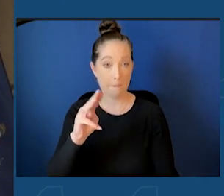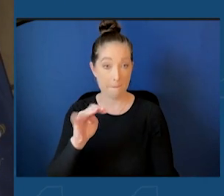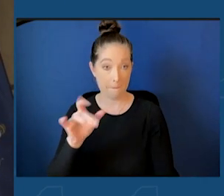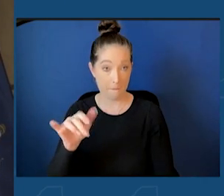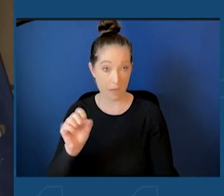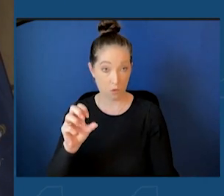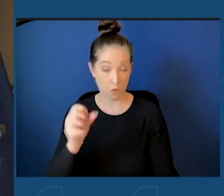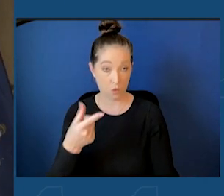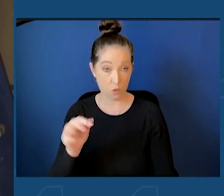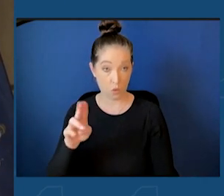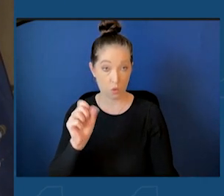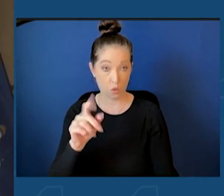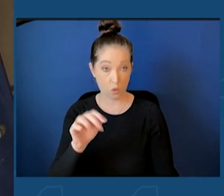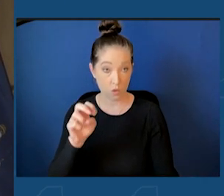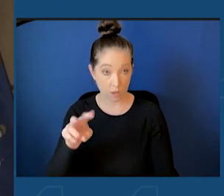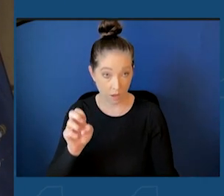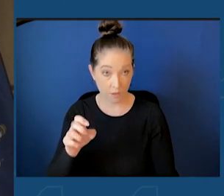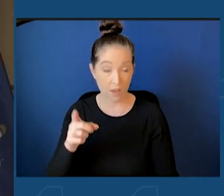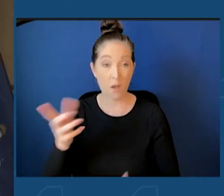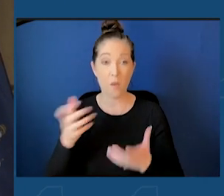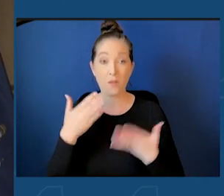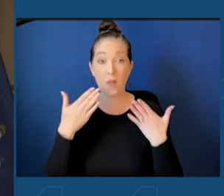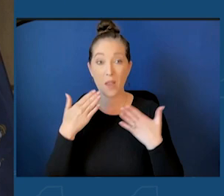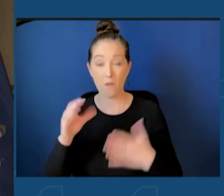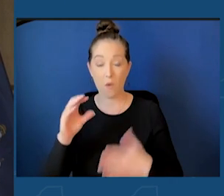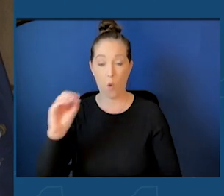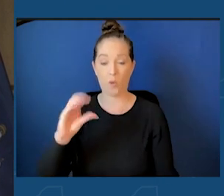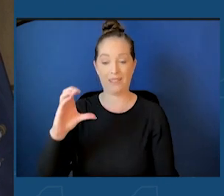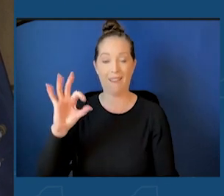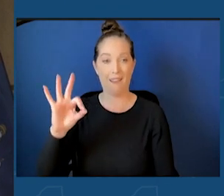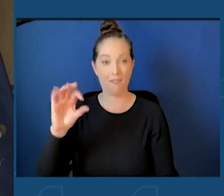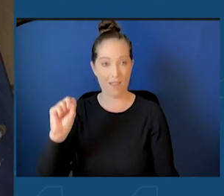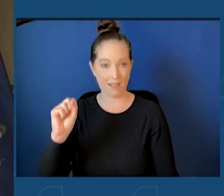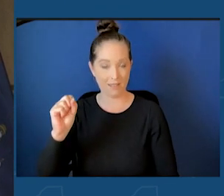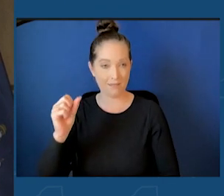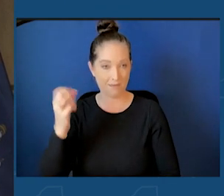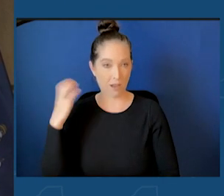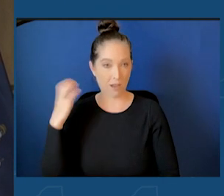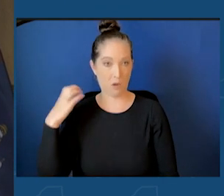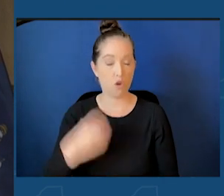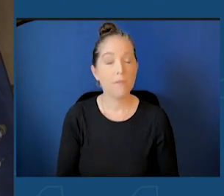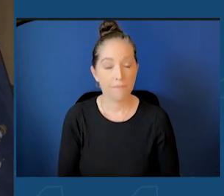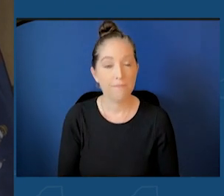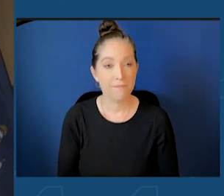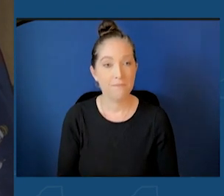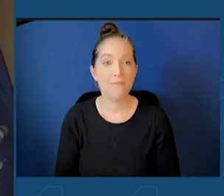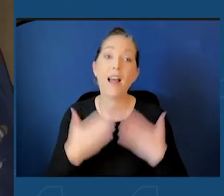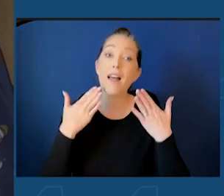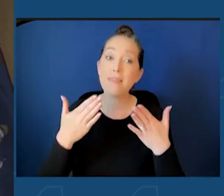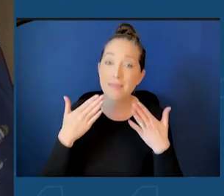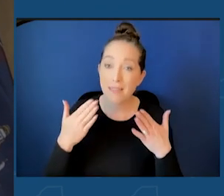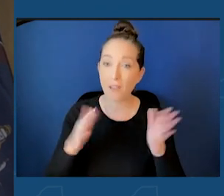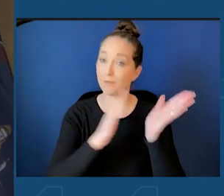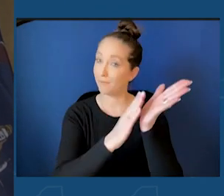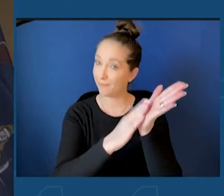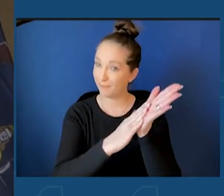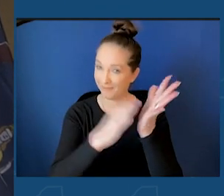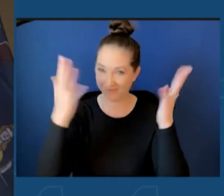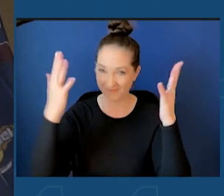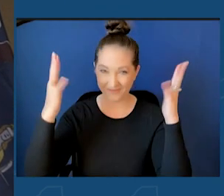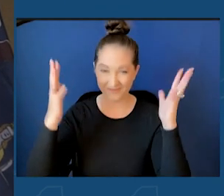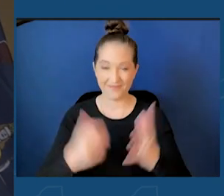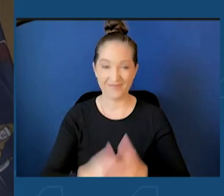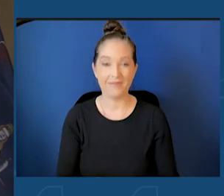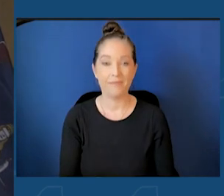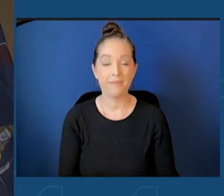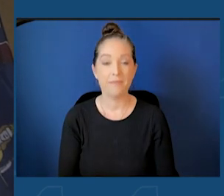of OCFS, all you do for us as well. And thank you very much. Let's give her a round of applause. Suzanne.